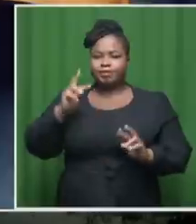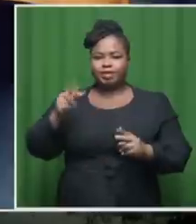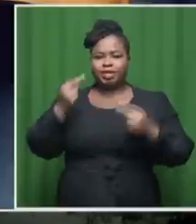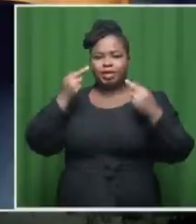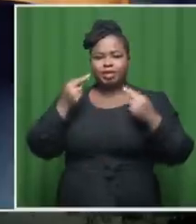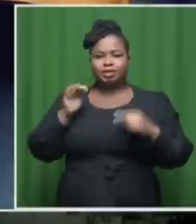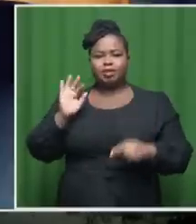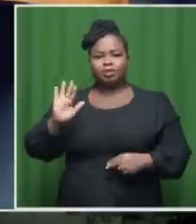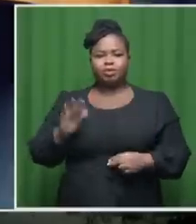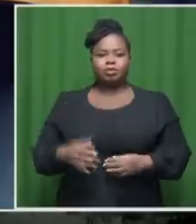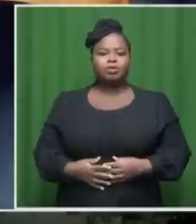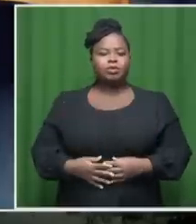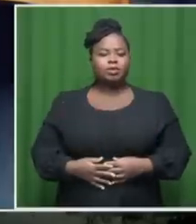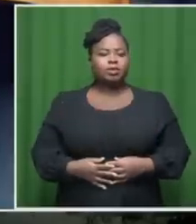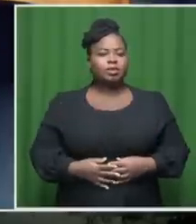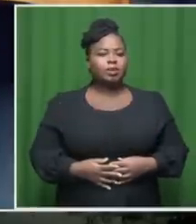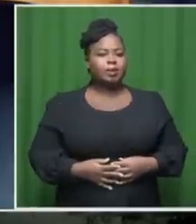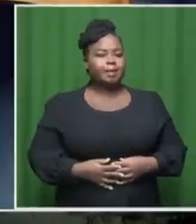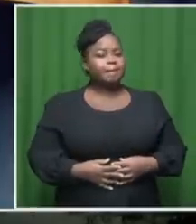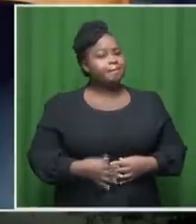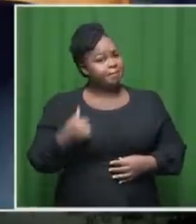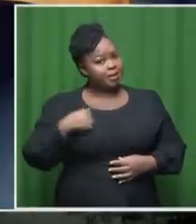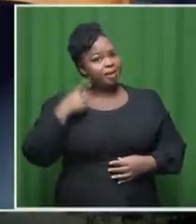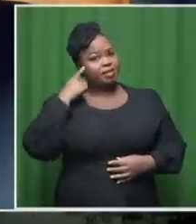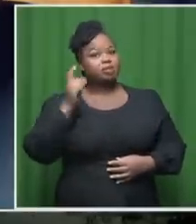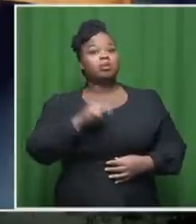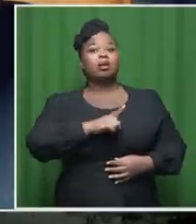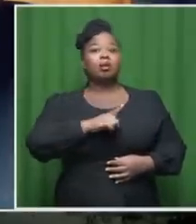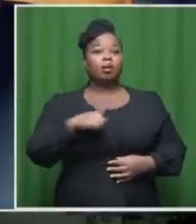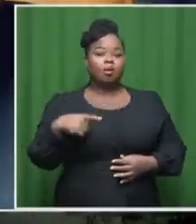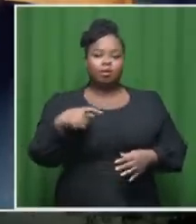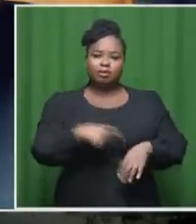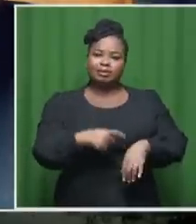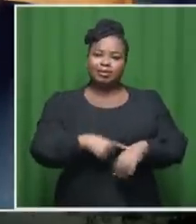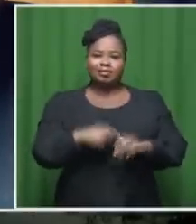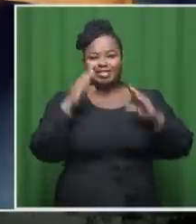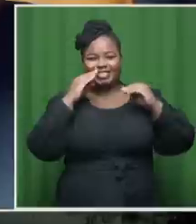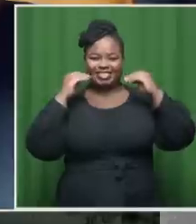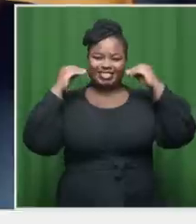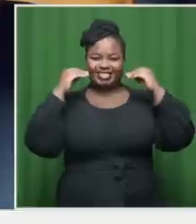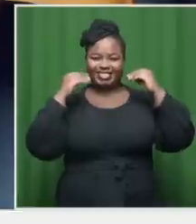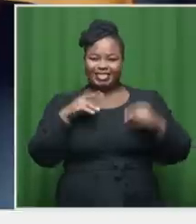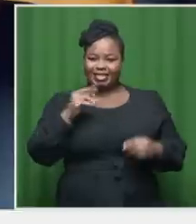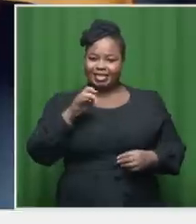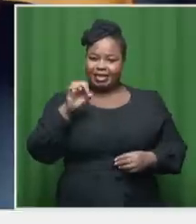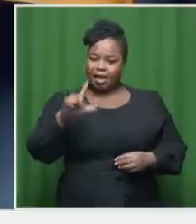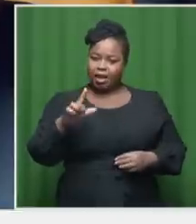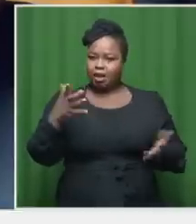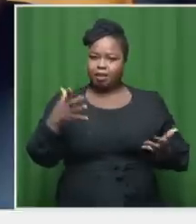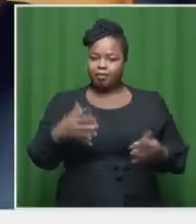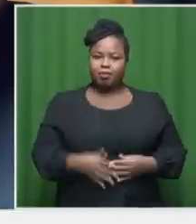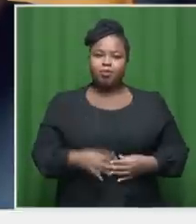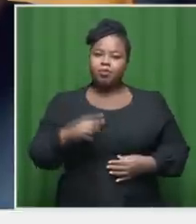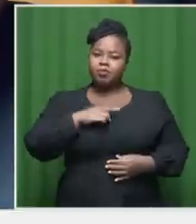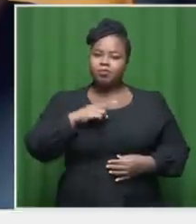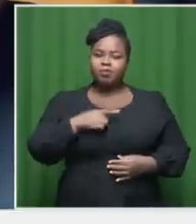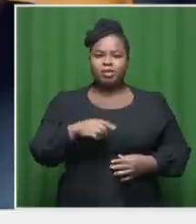having me this morning. So I think it's been a while since there have been smiles at Denel. You know, we talk